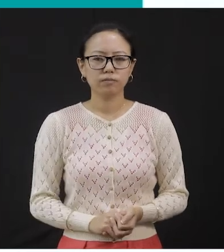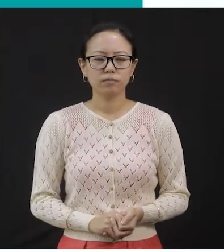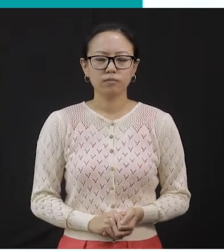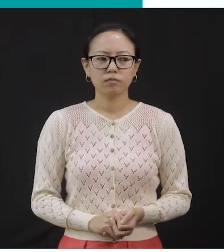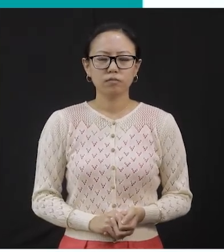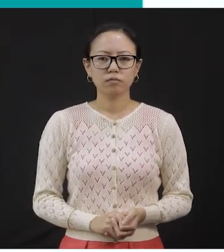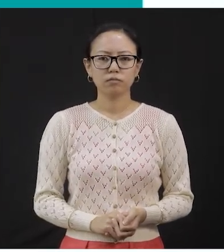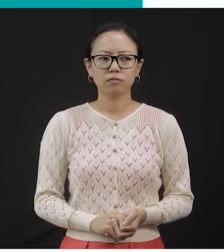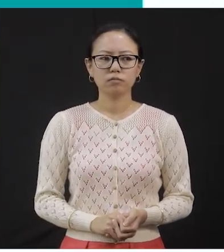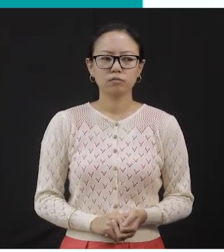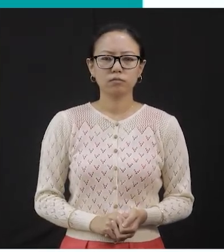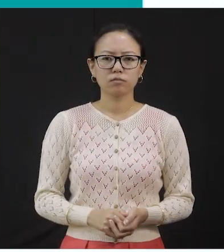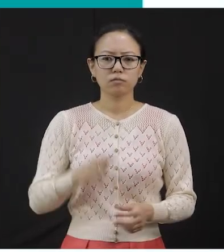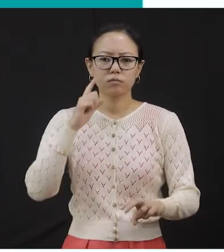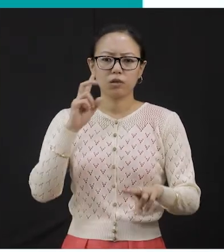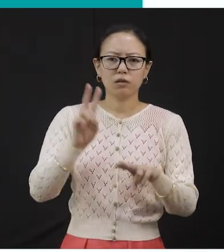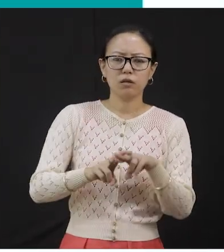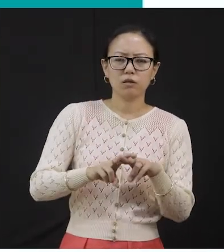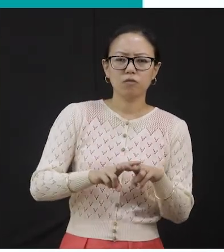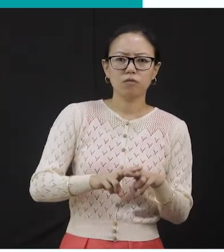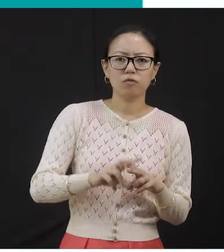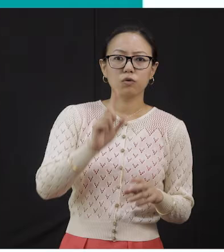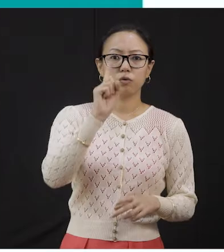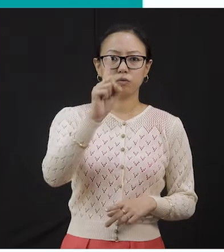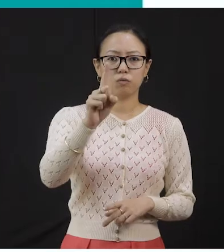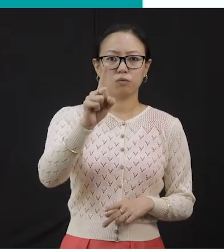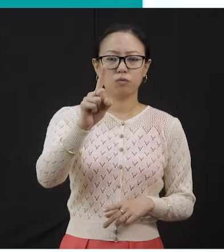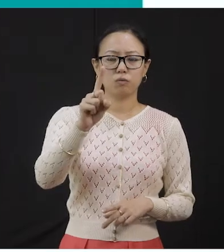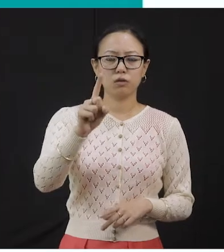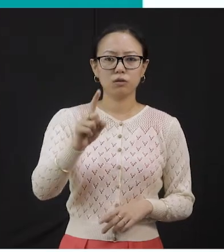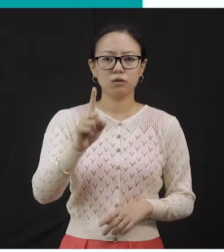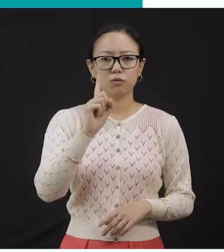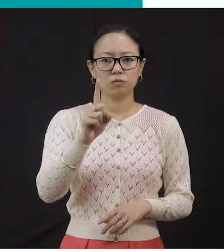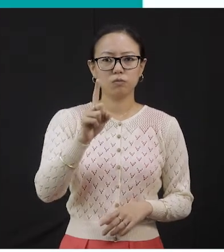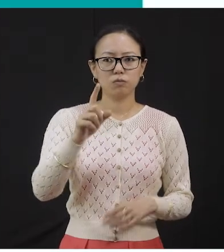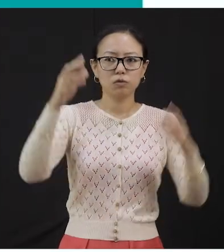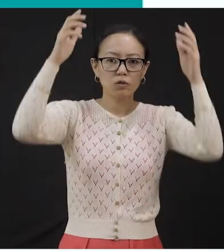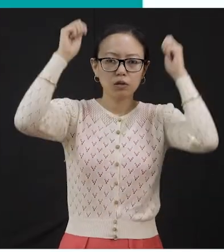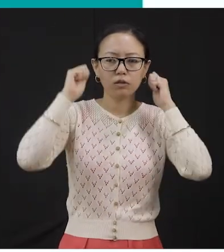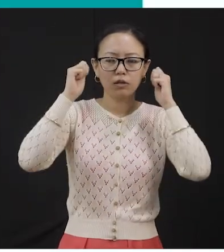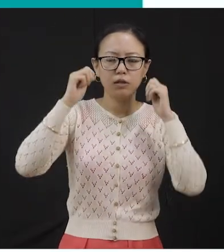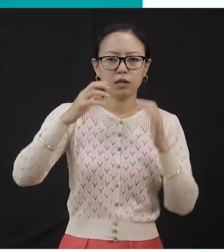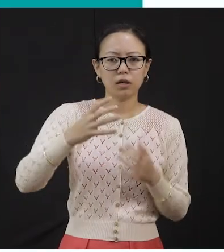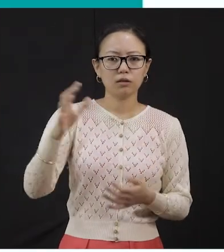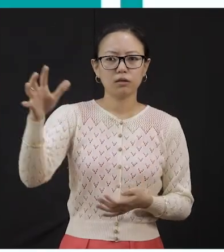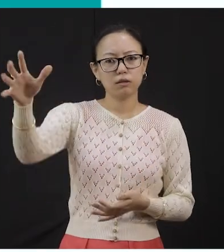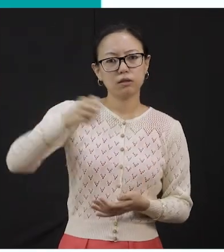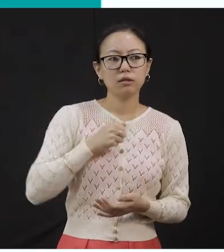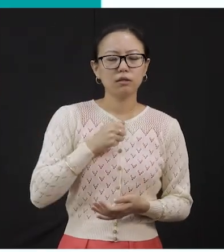here. I am going to remove or take away one hat from